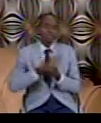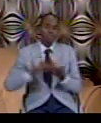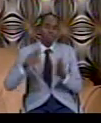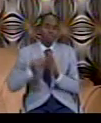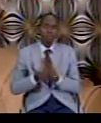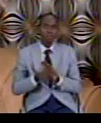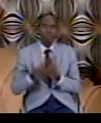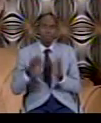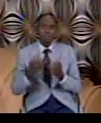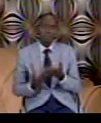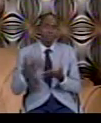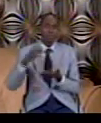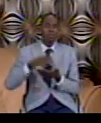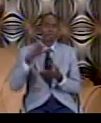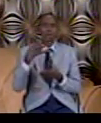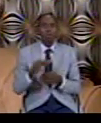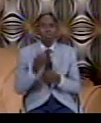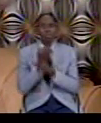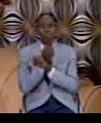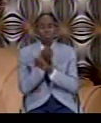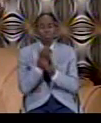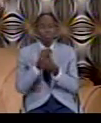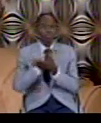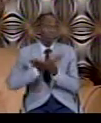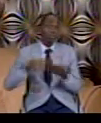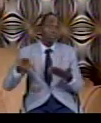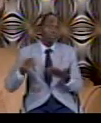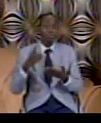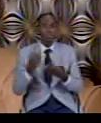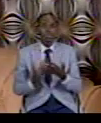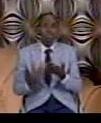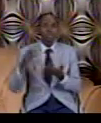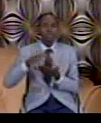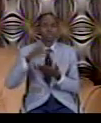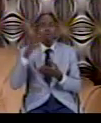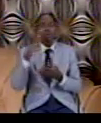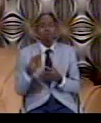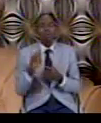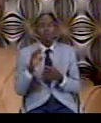the riches of sanctification, the riches of Holy Ghost power,